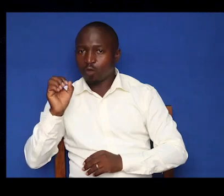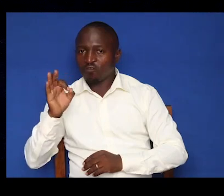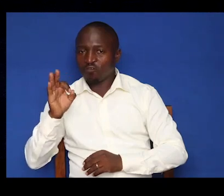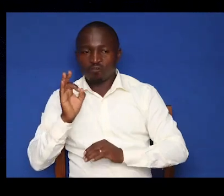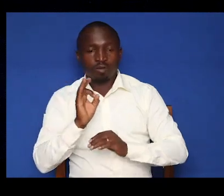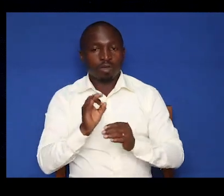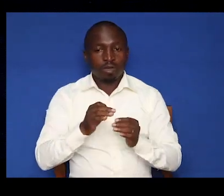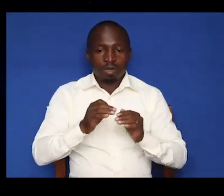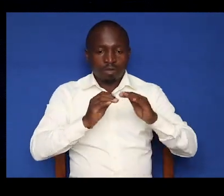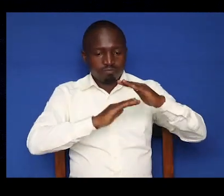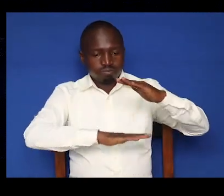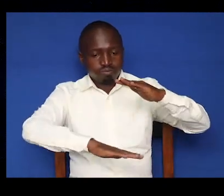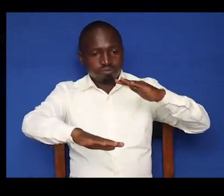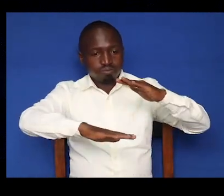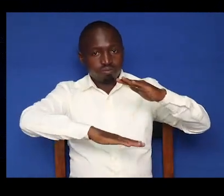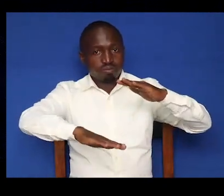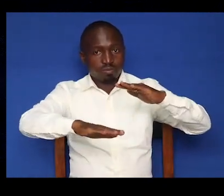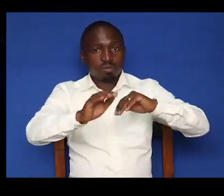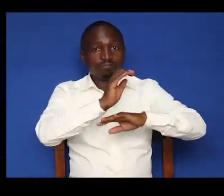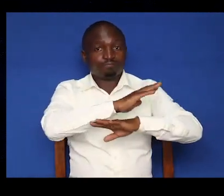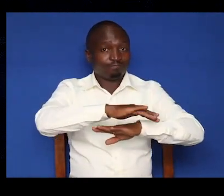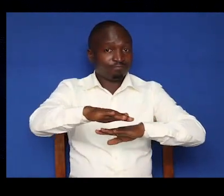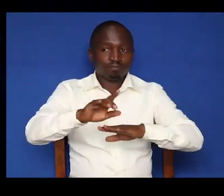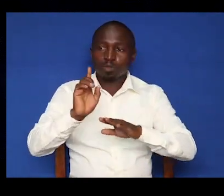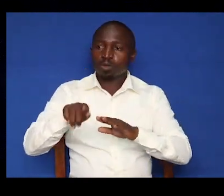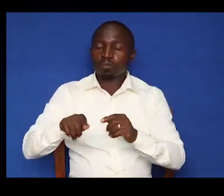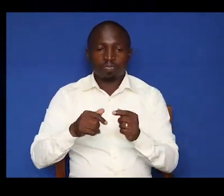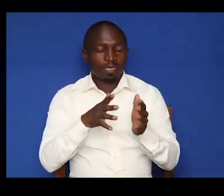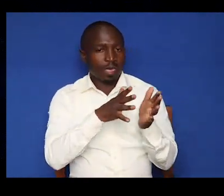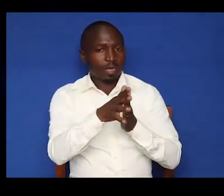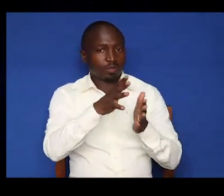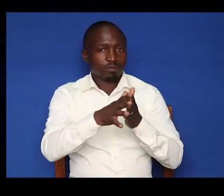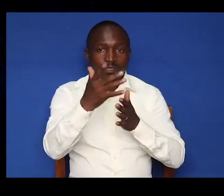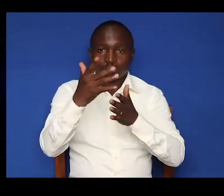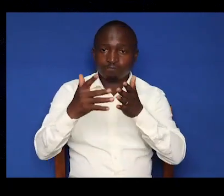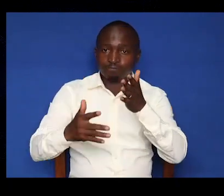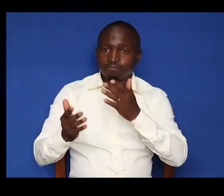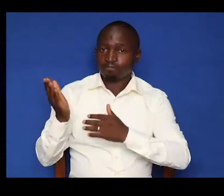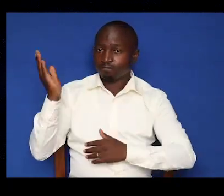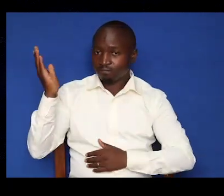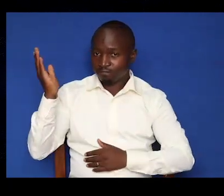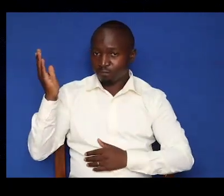bedrocks, we have the following explanation. Look here.